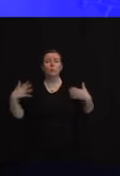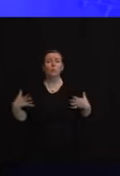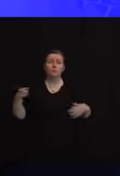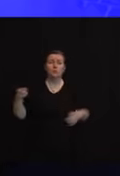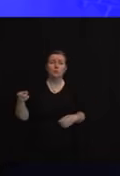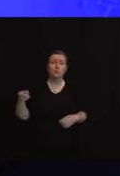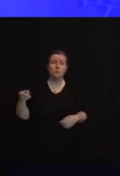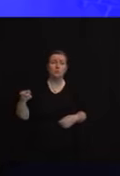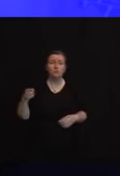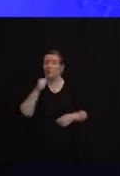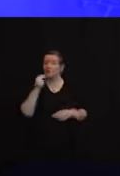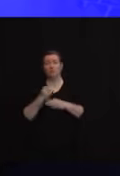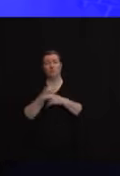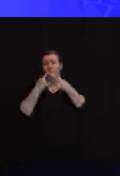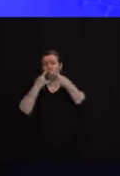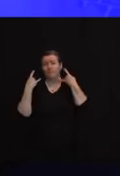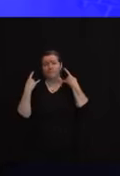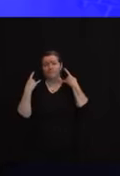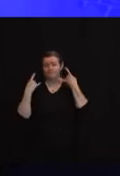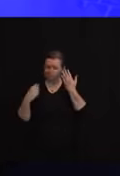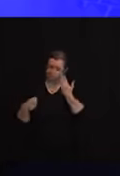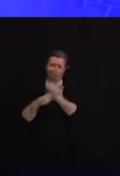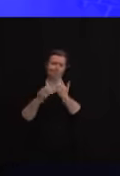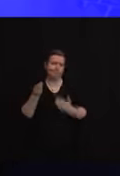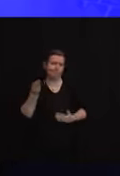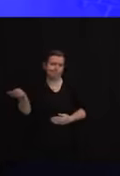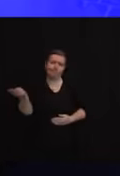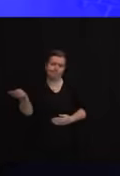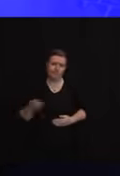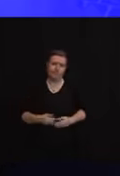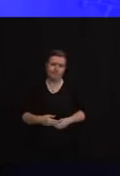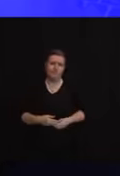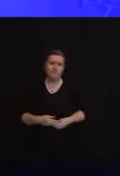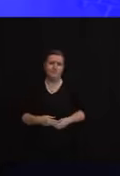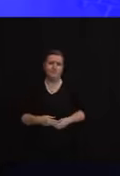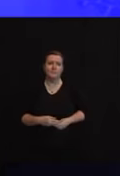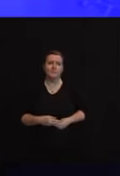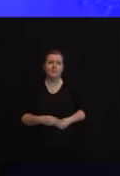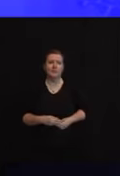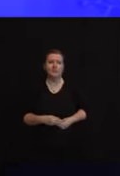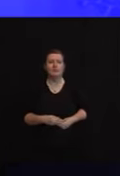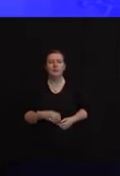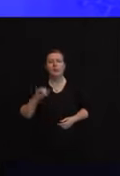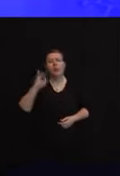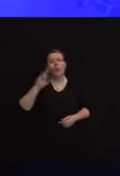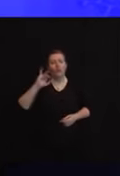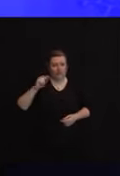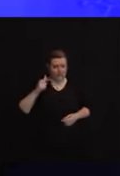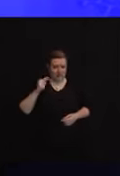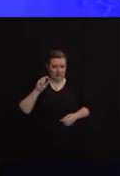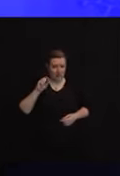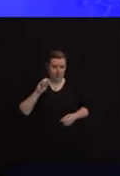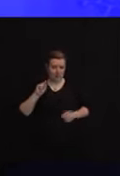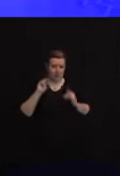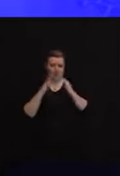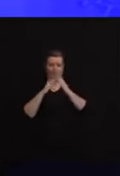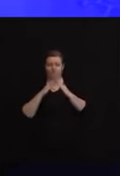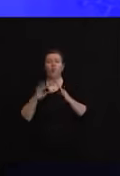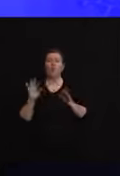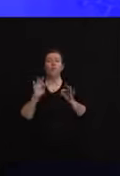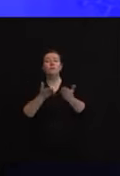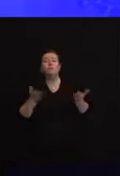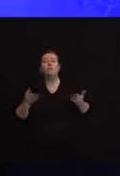Both the owner and an employee were cited for that. In Irvington, a furniture store, which had been cited 5 days ago for